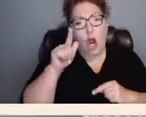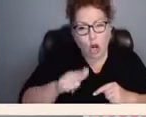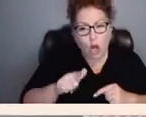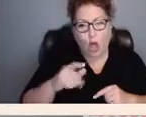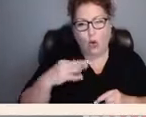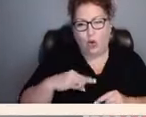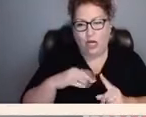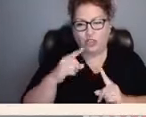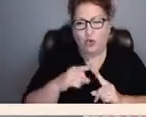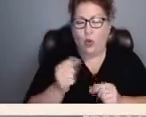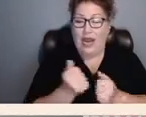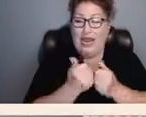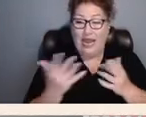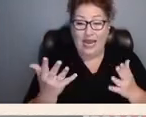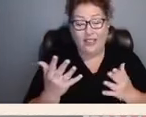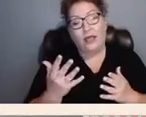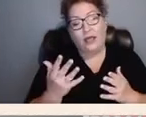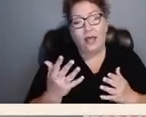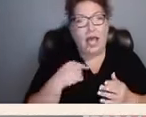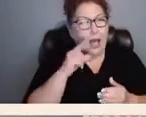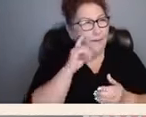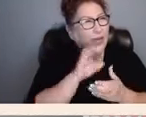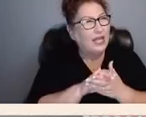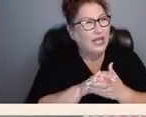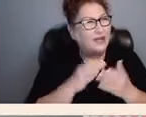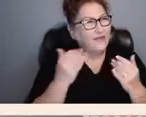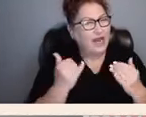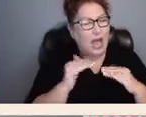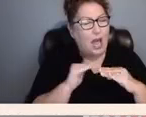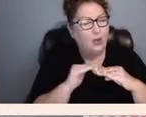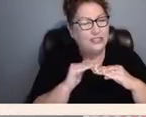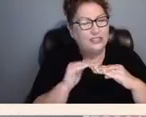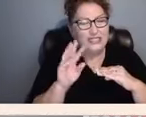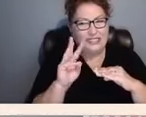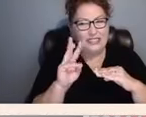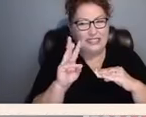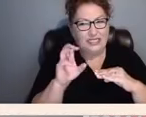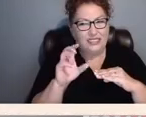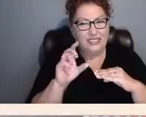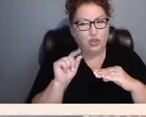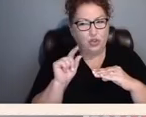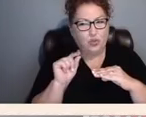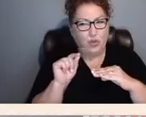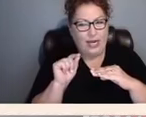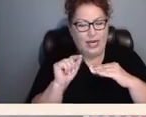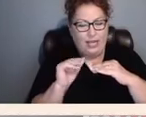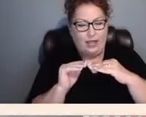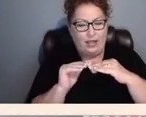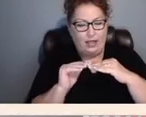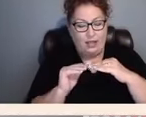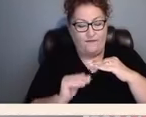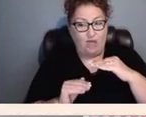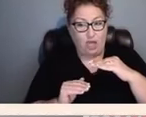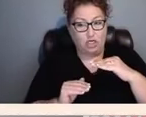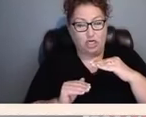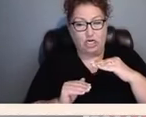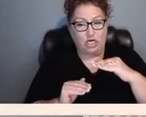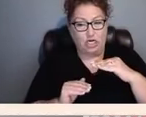Anything, I believe the mark now is about 620. Once you get under if you they have